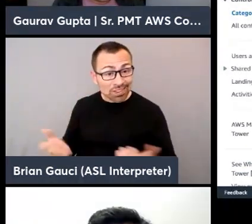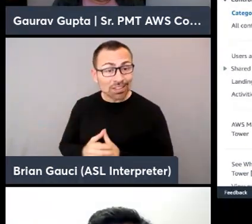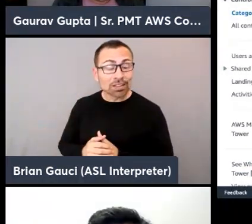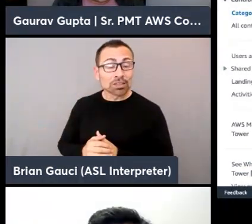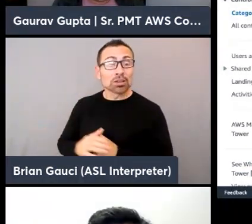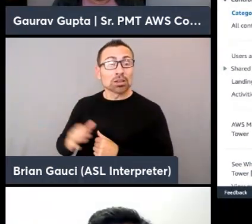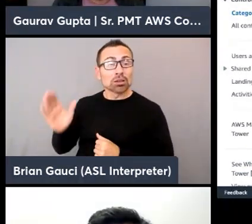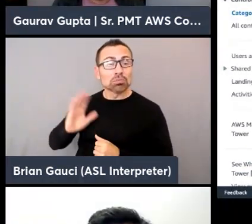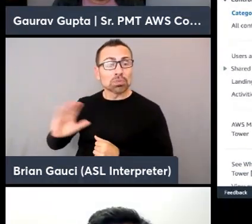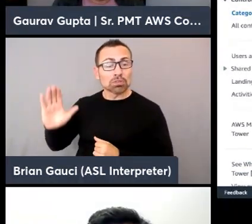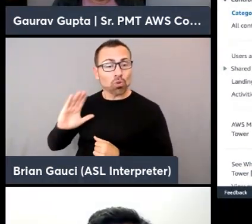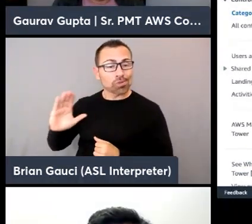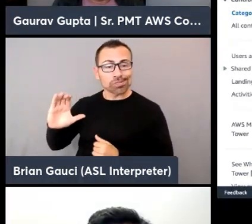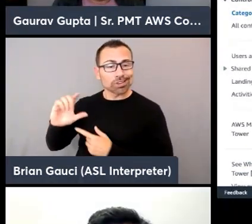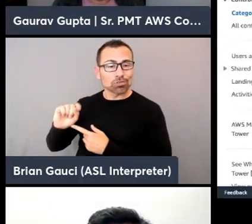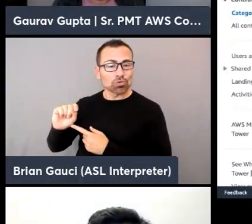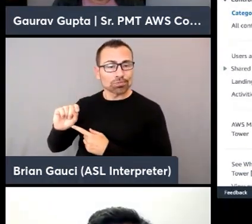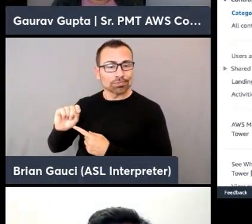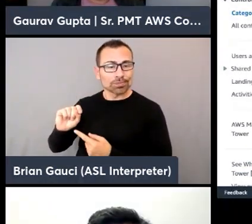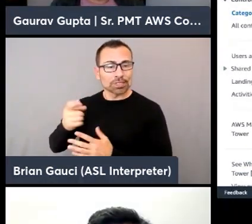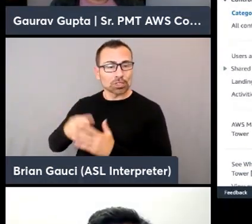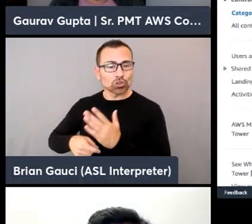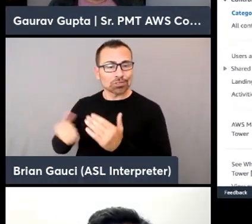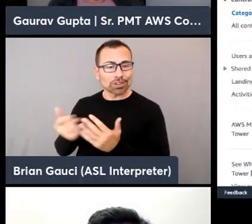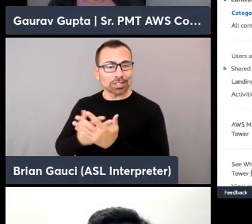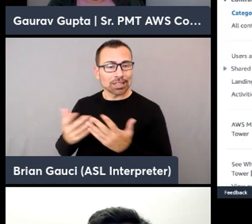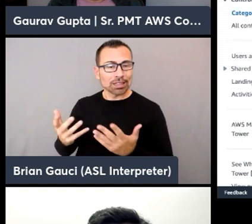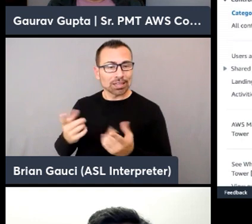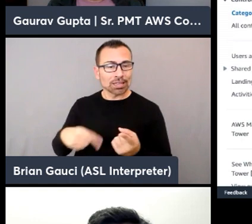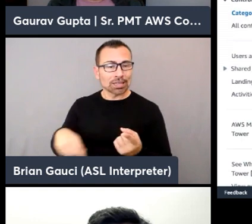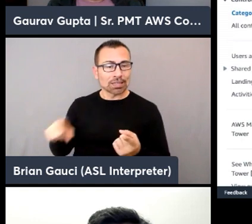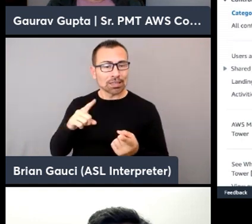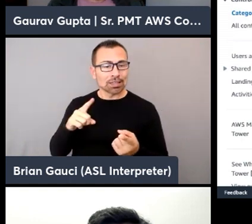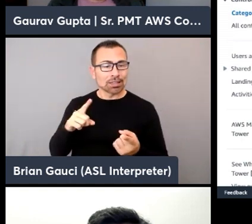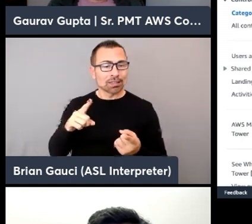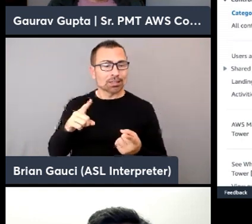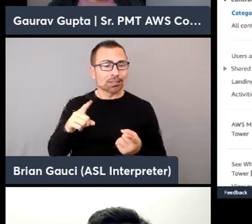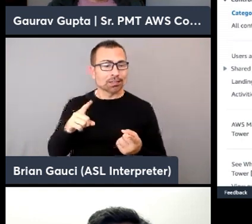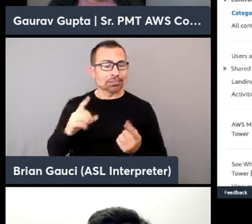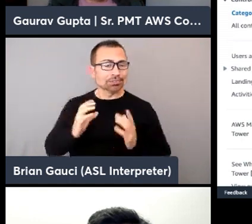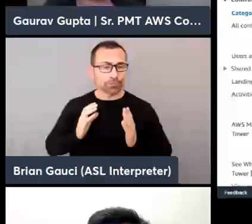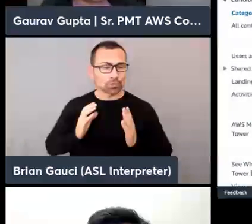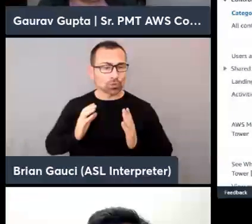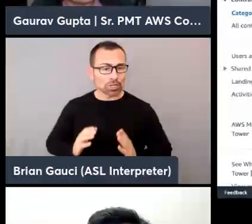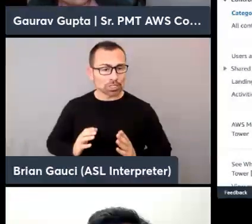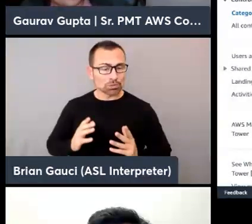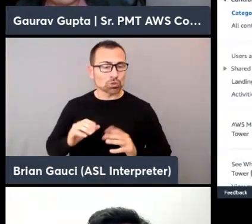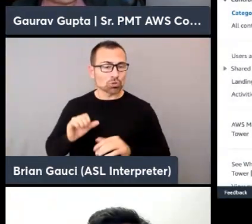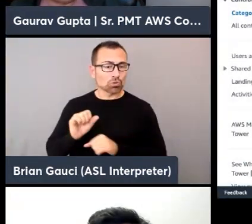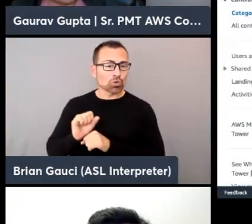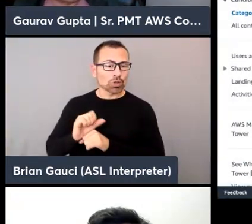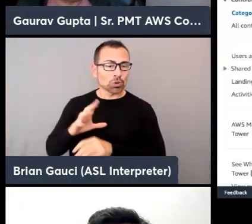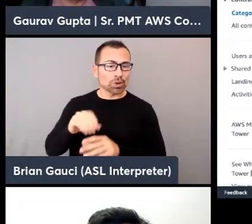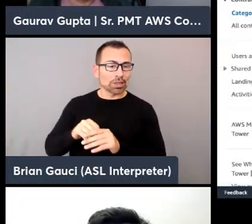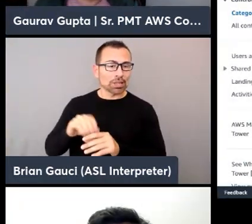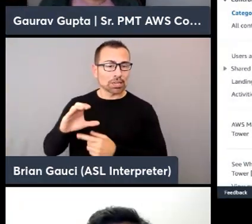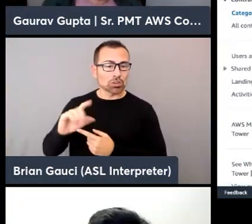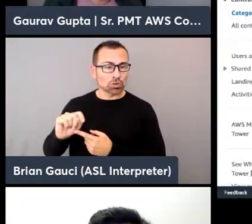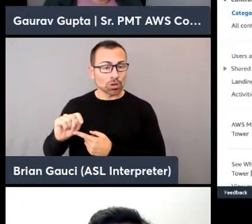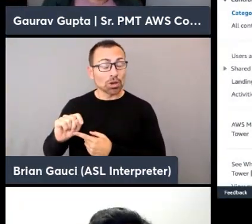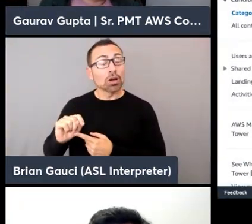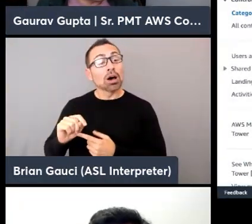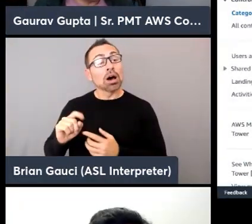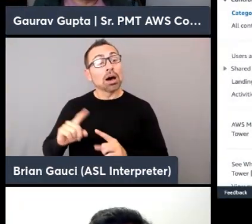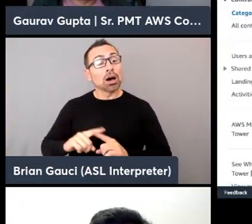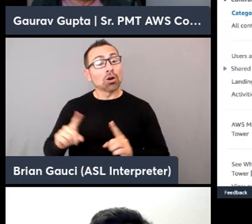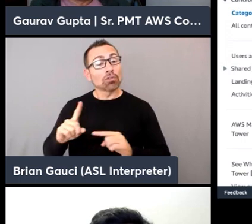Tower did not charge for anything that customers are working with in Control Tower. However, when you